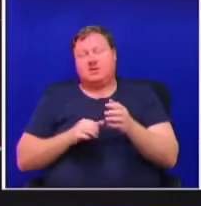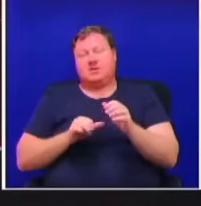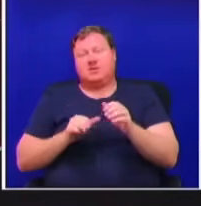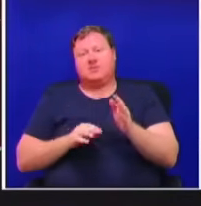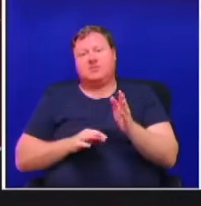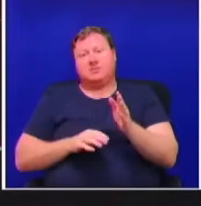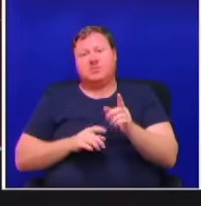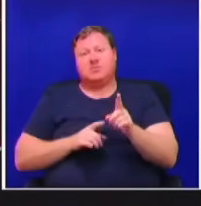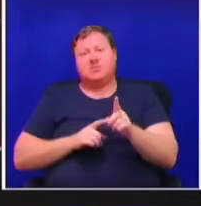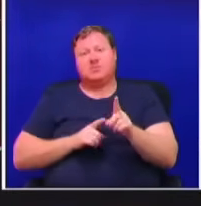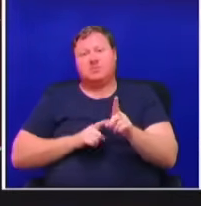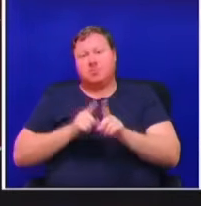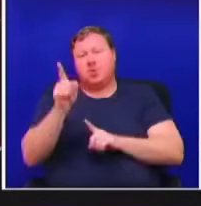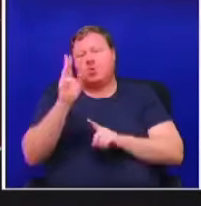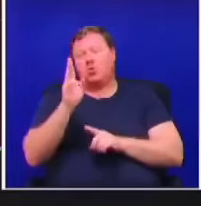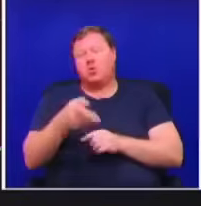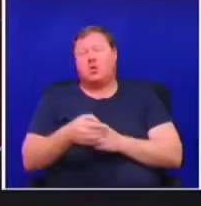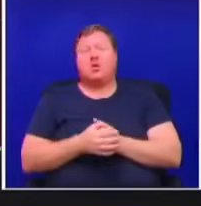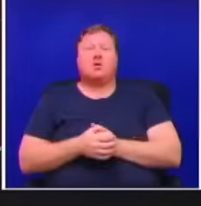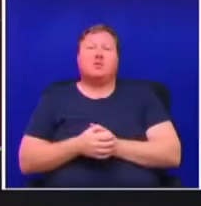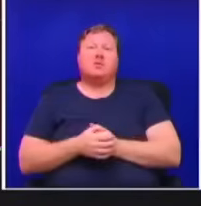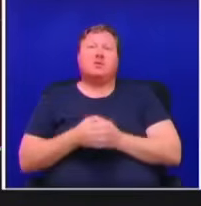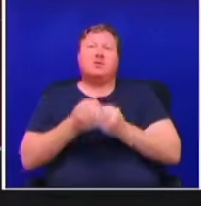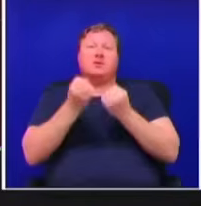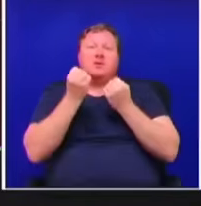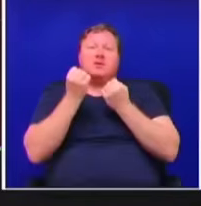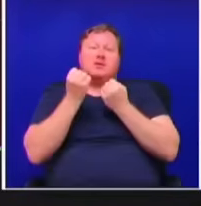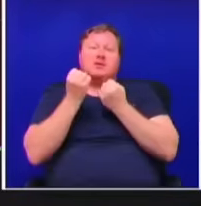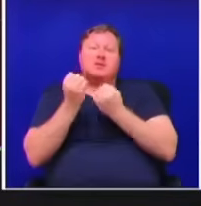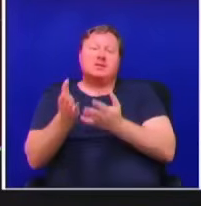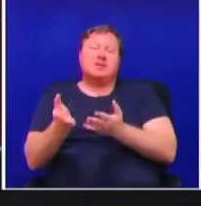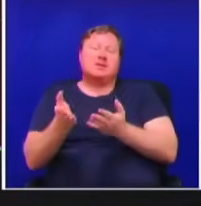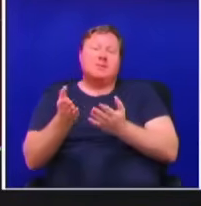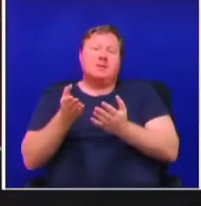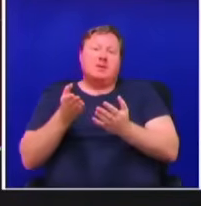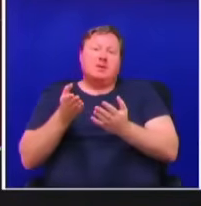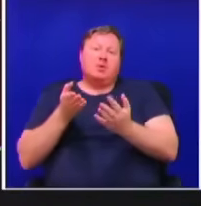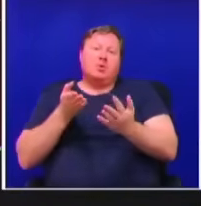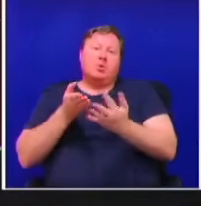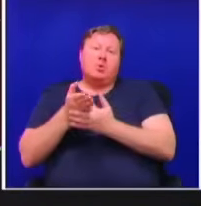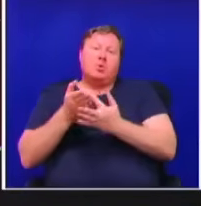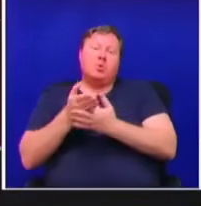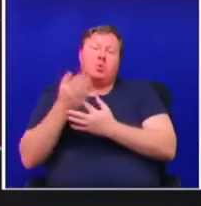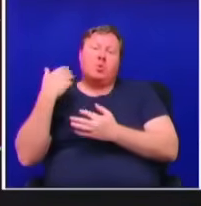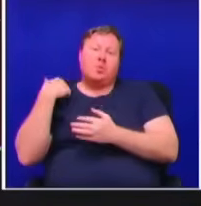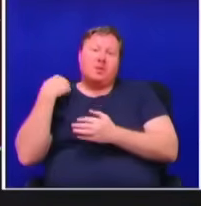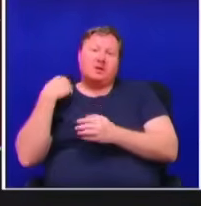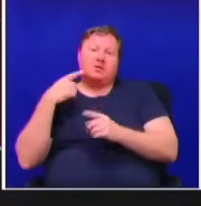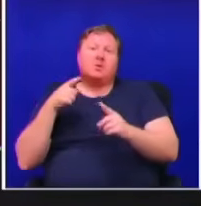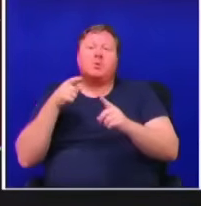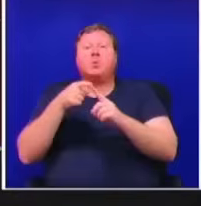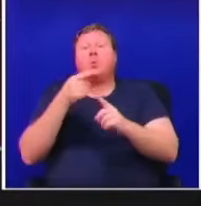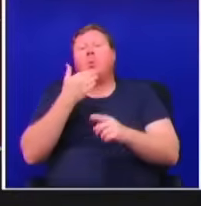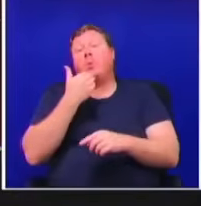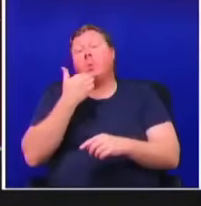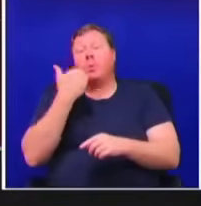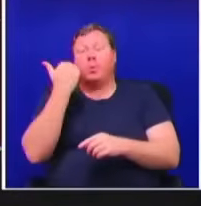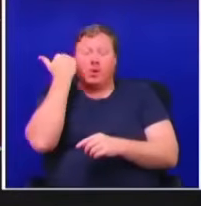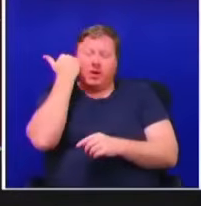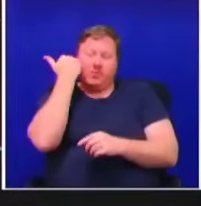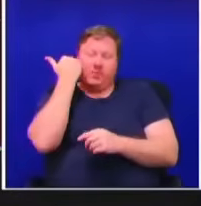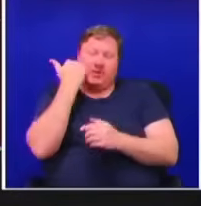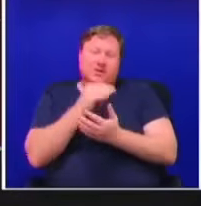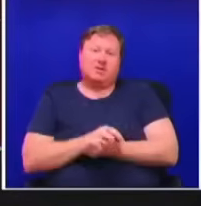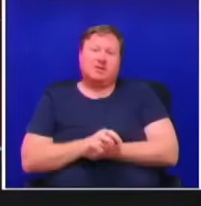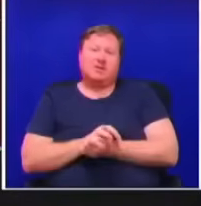the business case to government via the Minister of Communications and Digital Technologies. Now, these